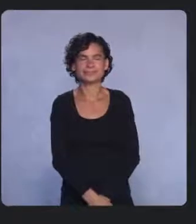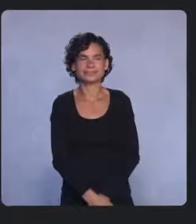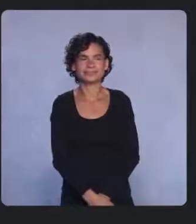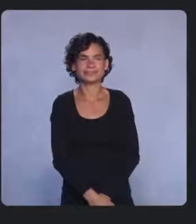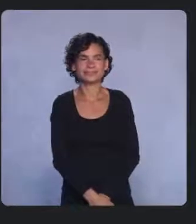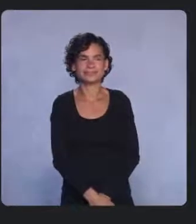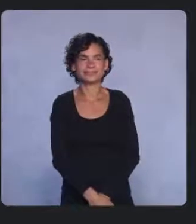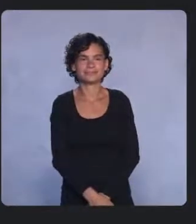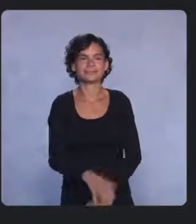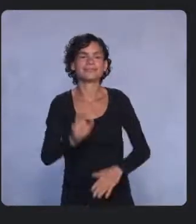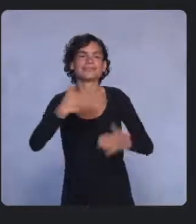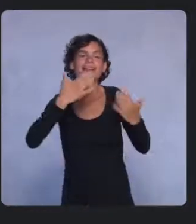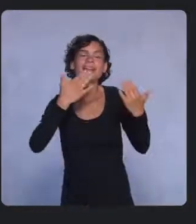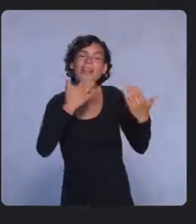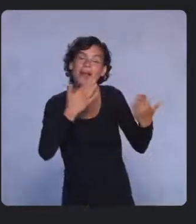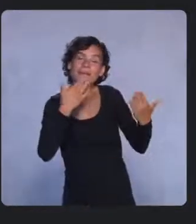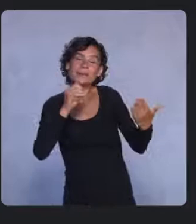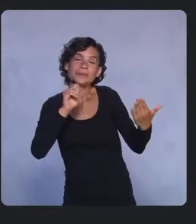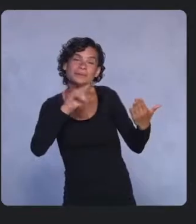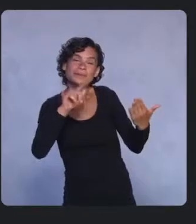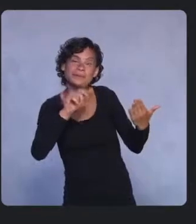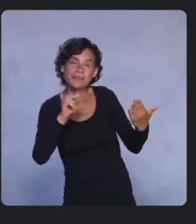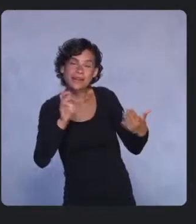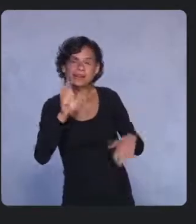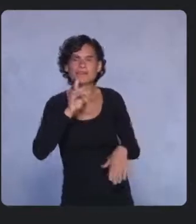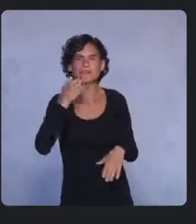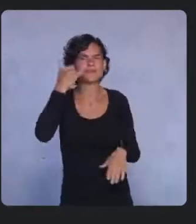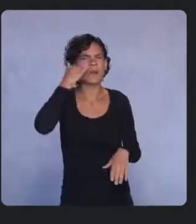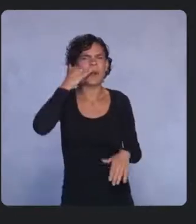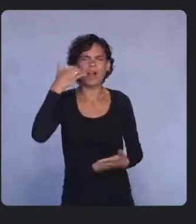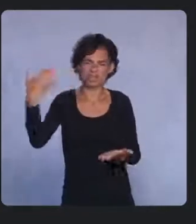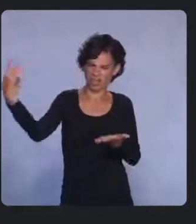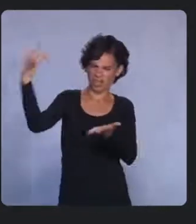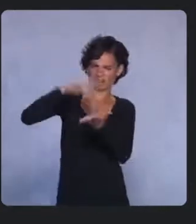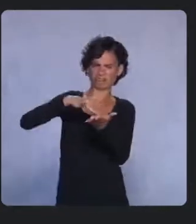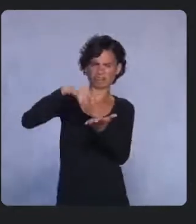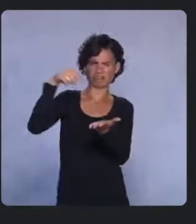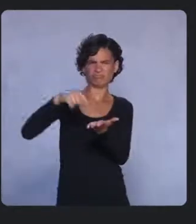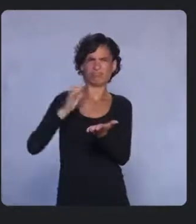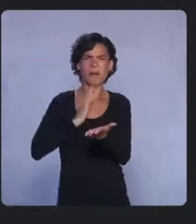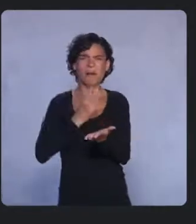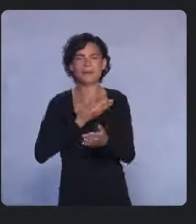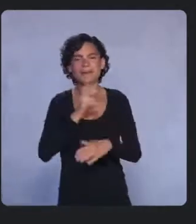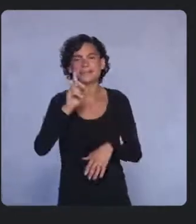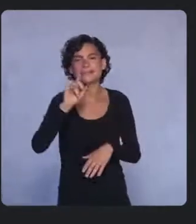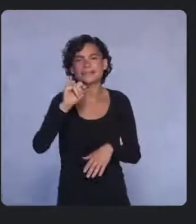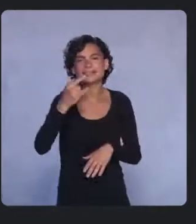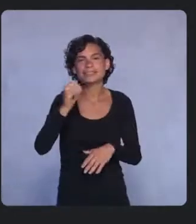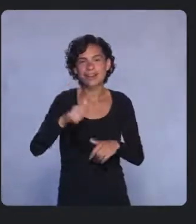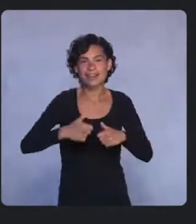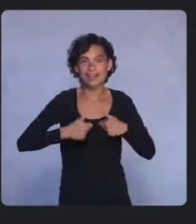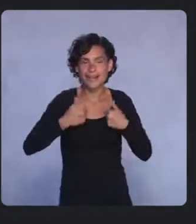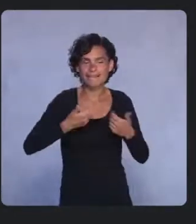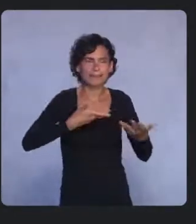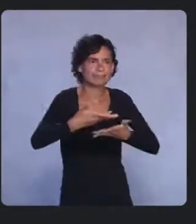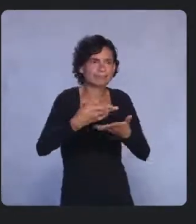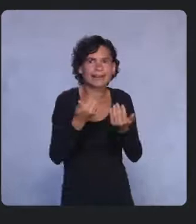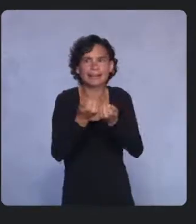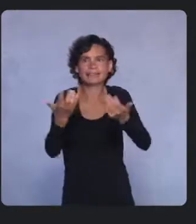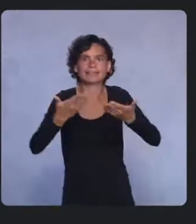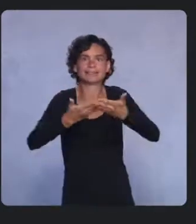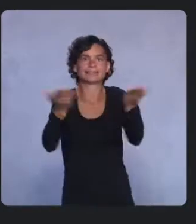Thanks, Suzanne. Phones have become the center of our digital lives, and they interact with a ton of other devices we use on a day-to-day